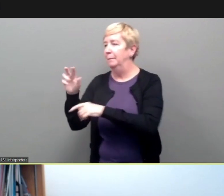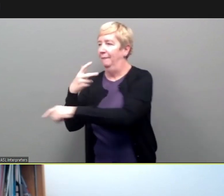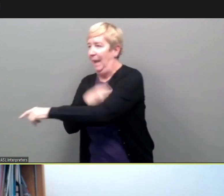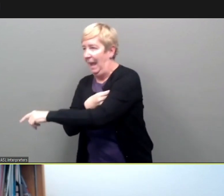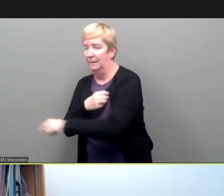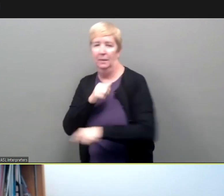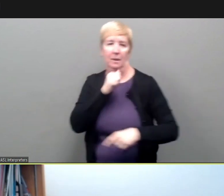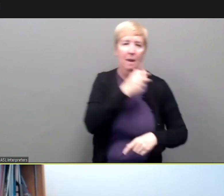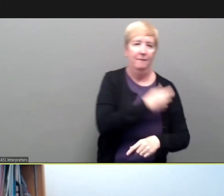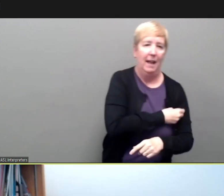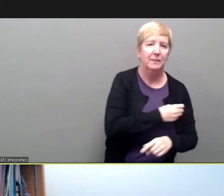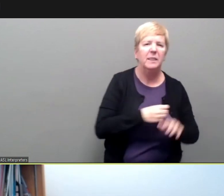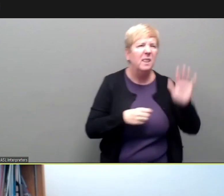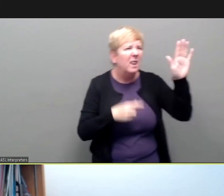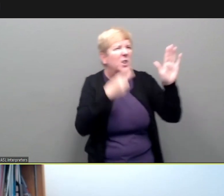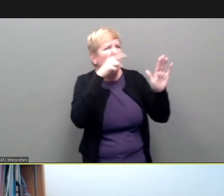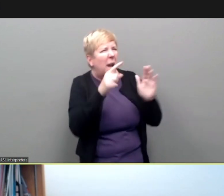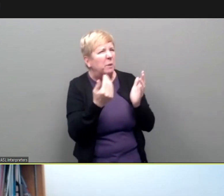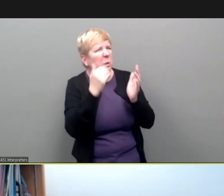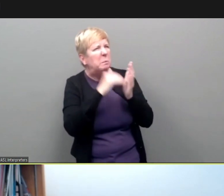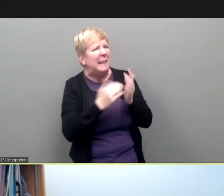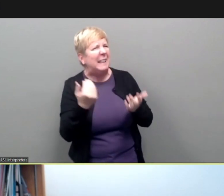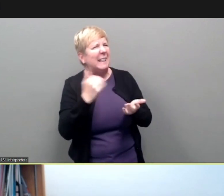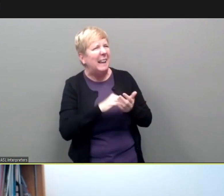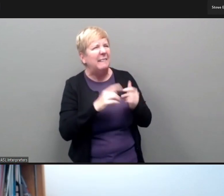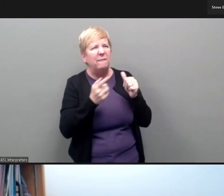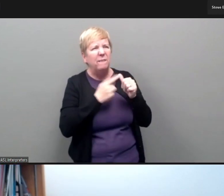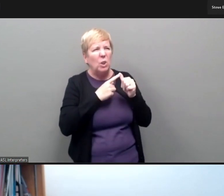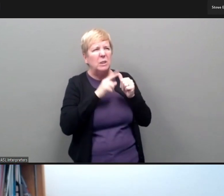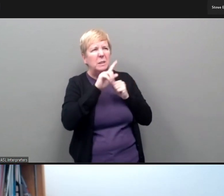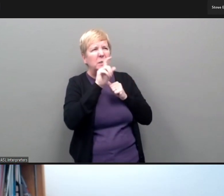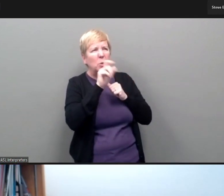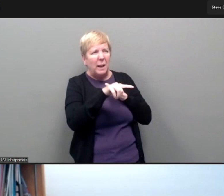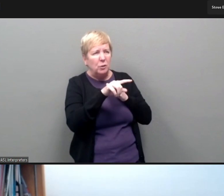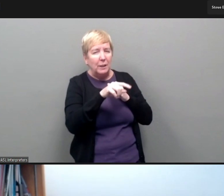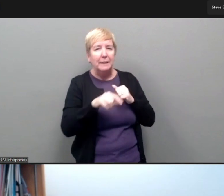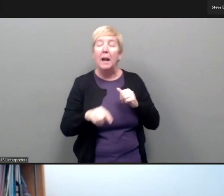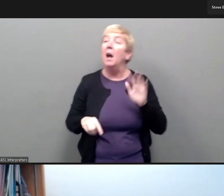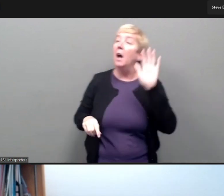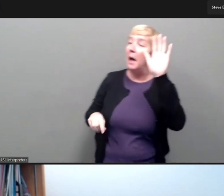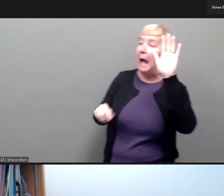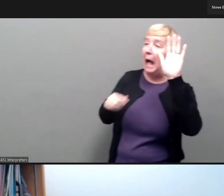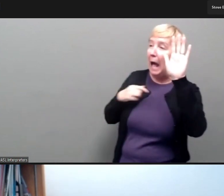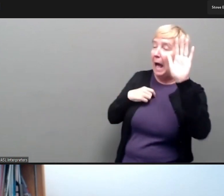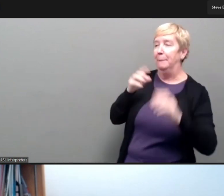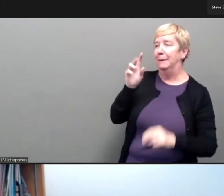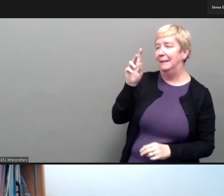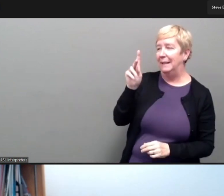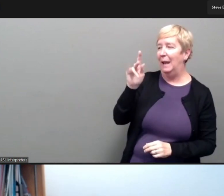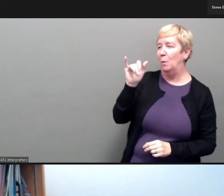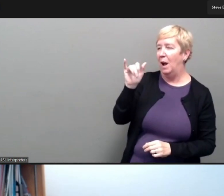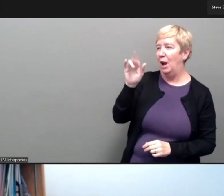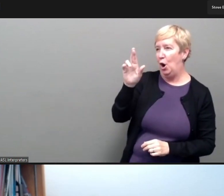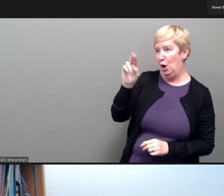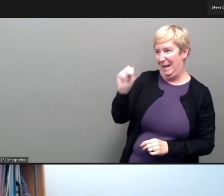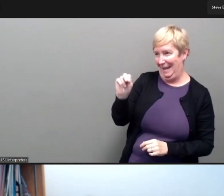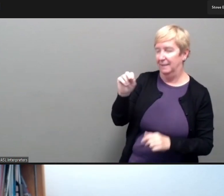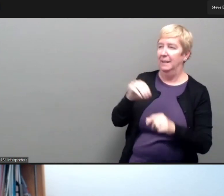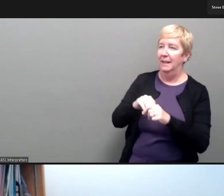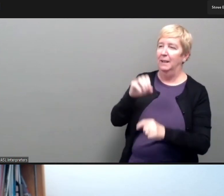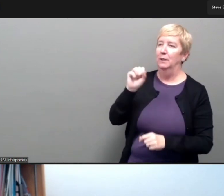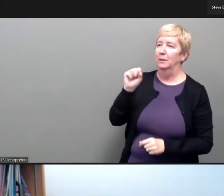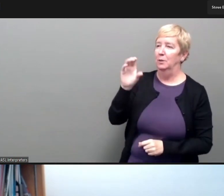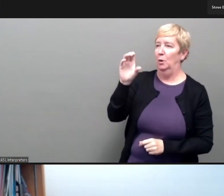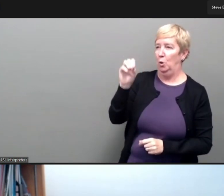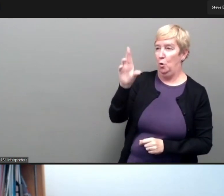that first part of the question. I'm so sorry. Okay. And by the way, I'm from KYRN 102.1 in Socorro. I don't think I